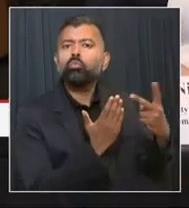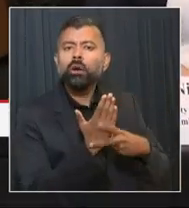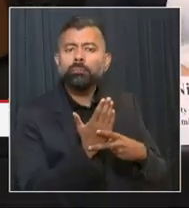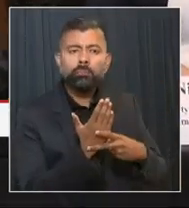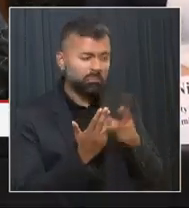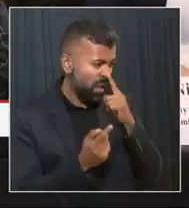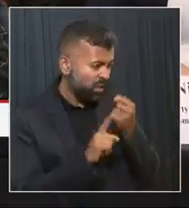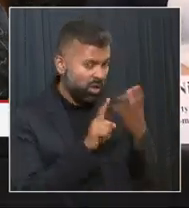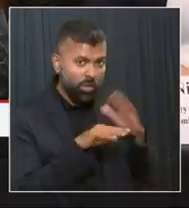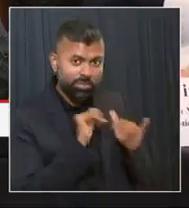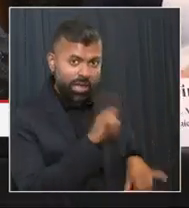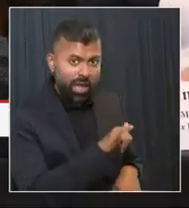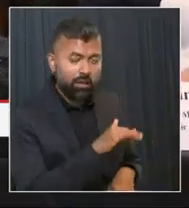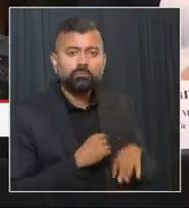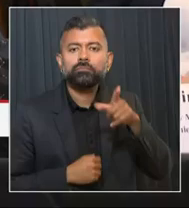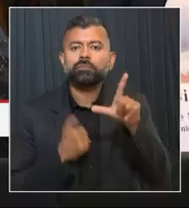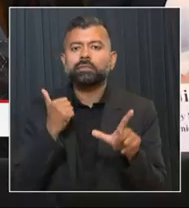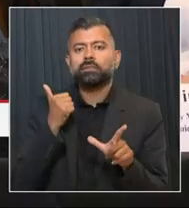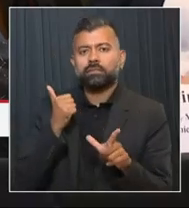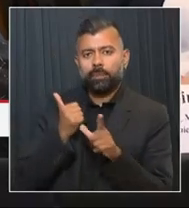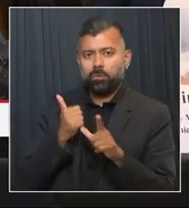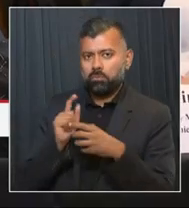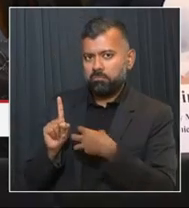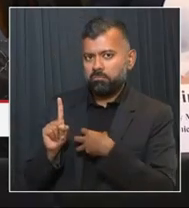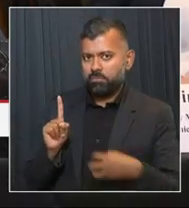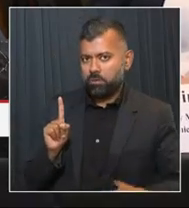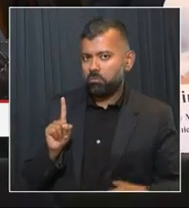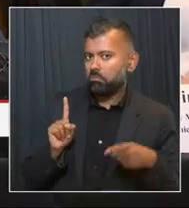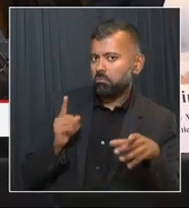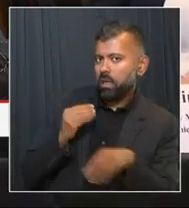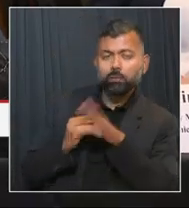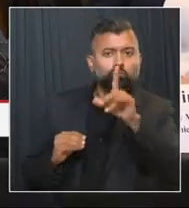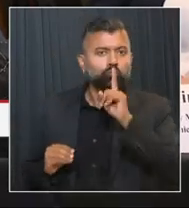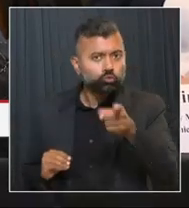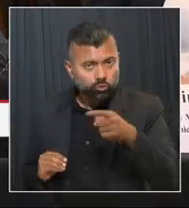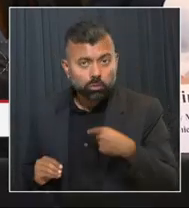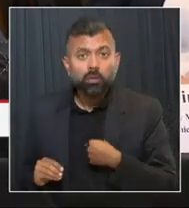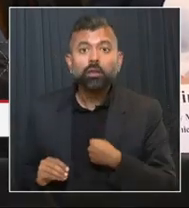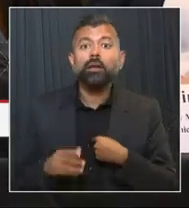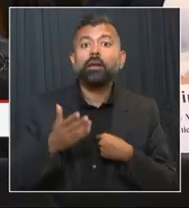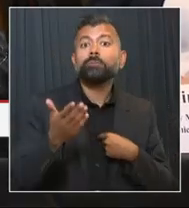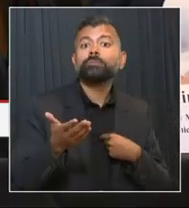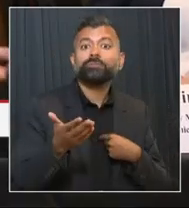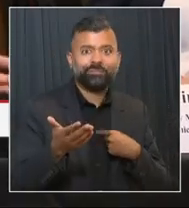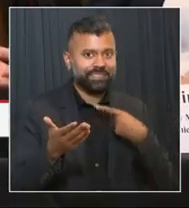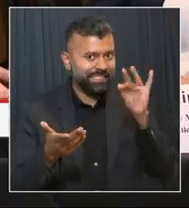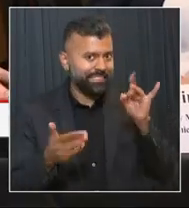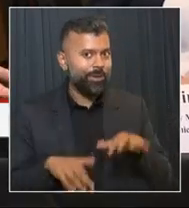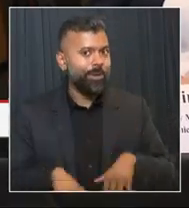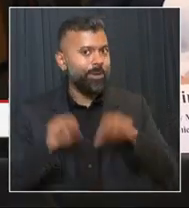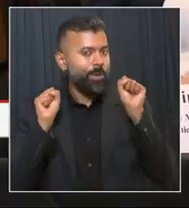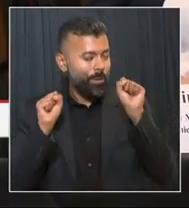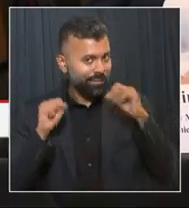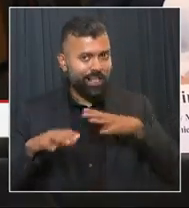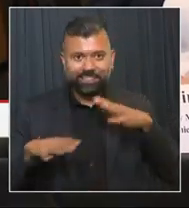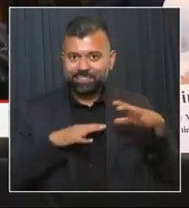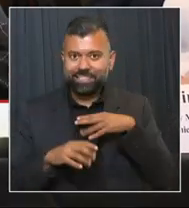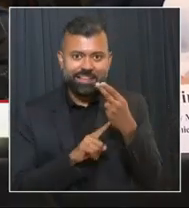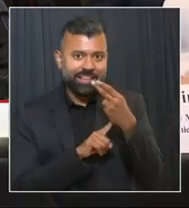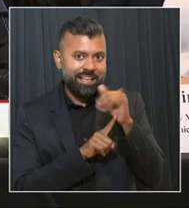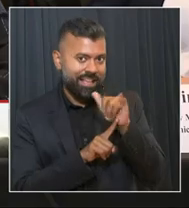700 young people over the course of the weekend, which, you know, we get videos of kids dancing and having a good time in a